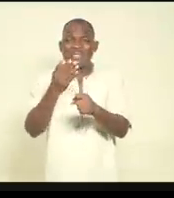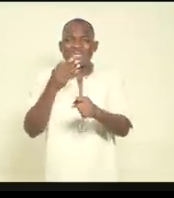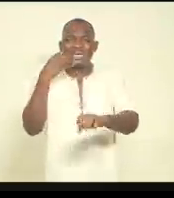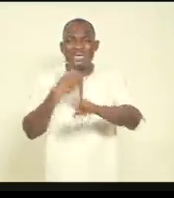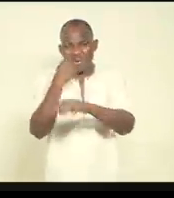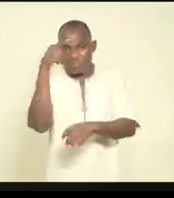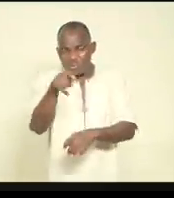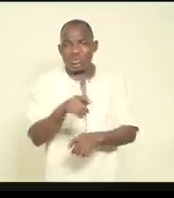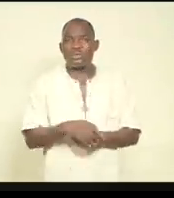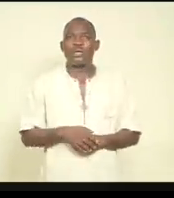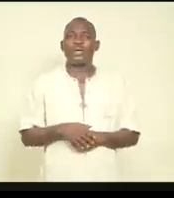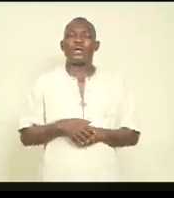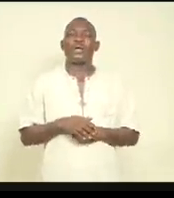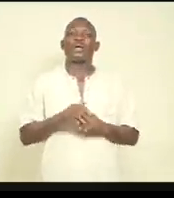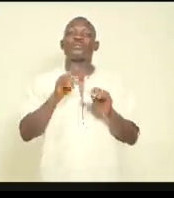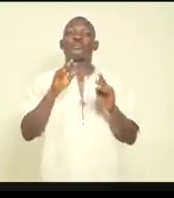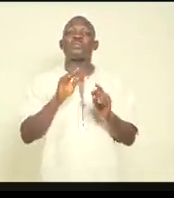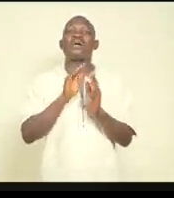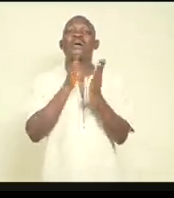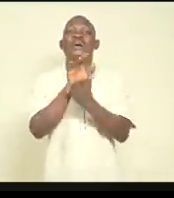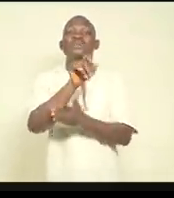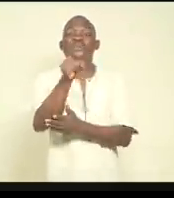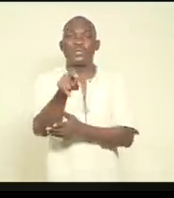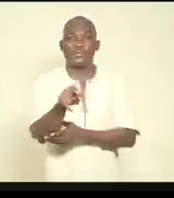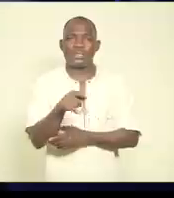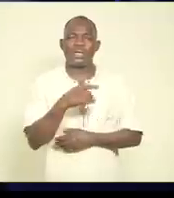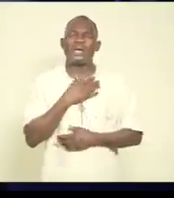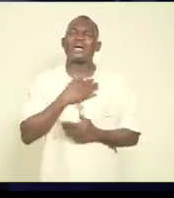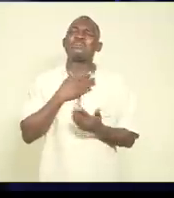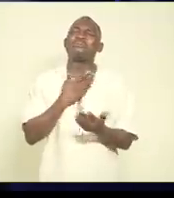Don't hurt me. I have a son.